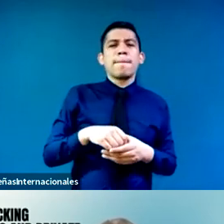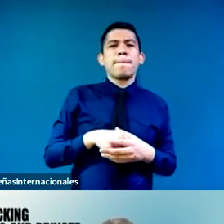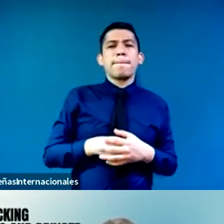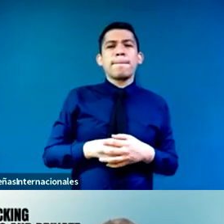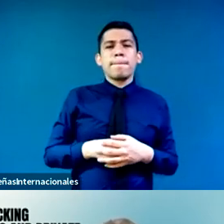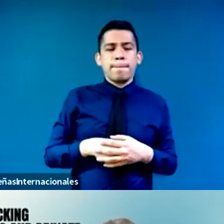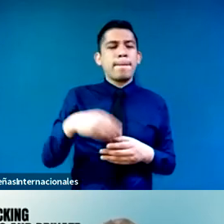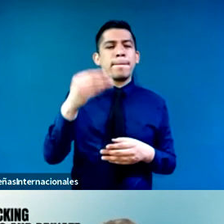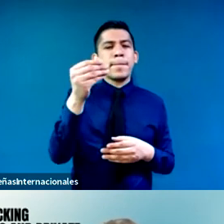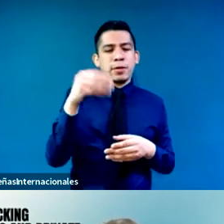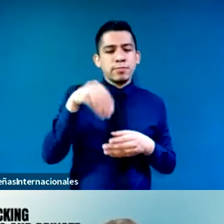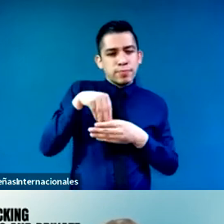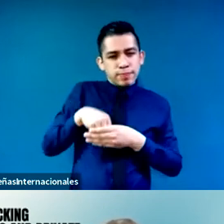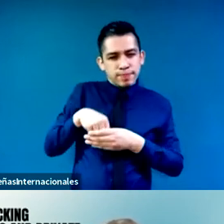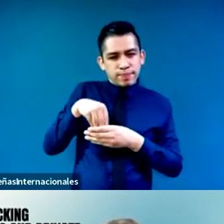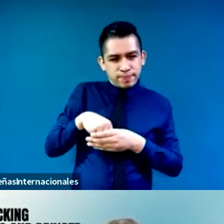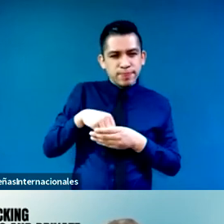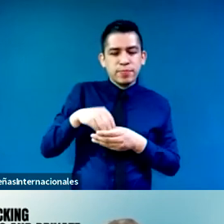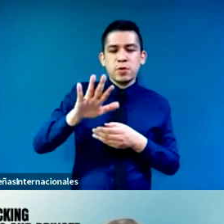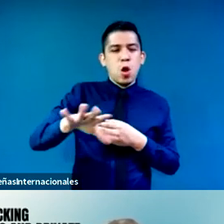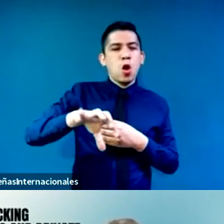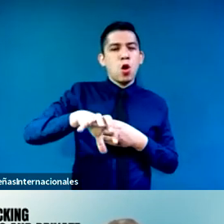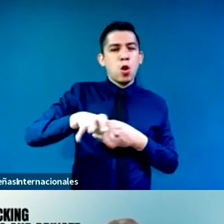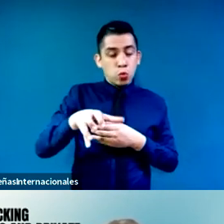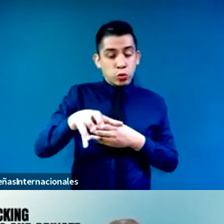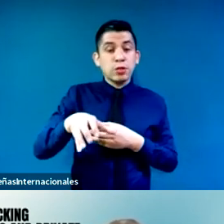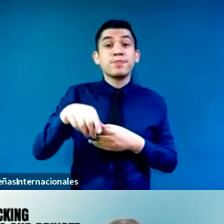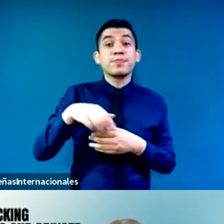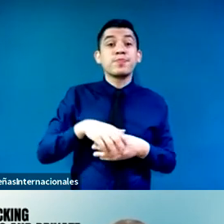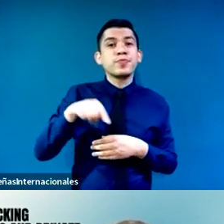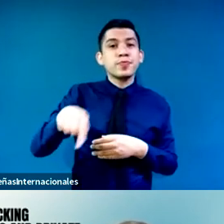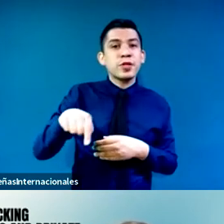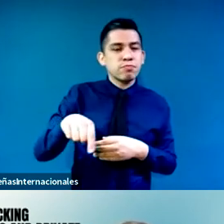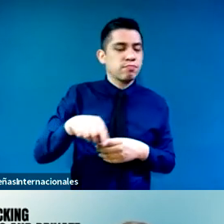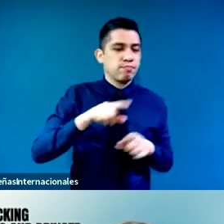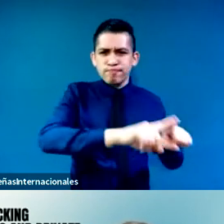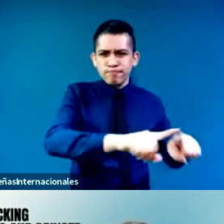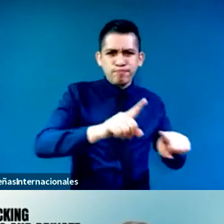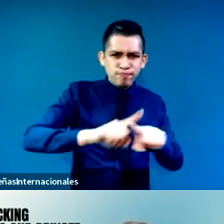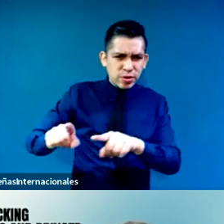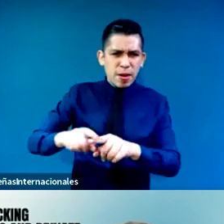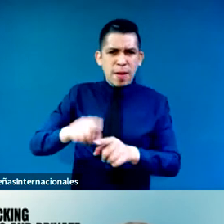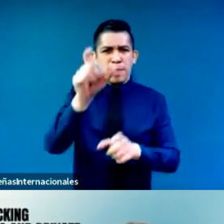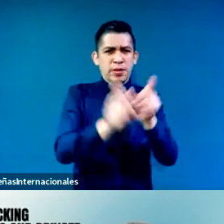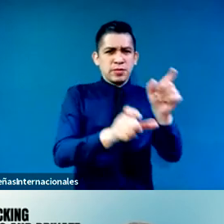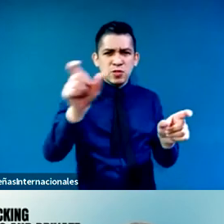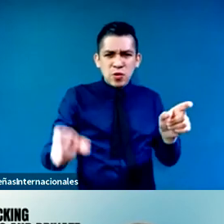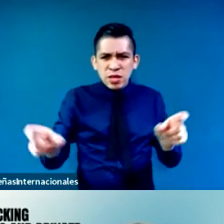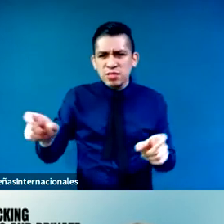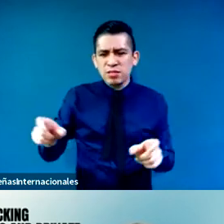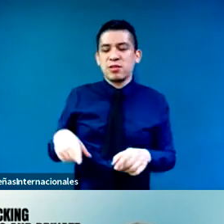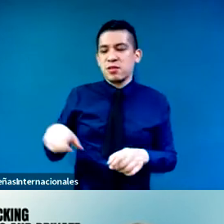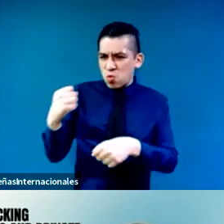women's experience on the ground with the issues that we've been speaking about today. She illustrates how